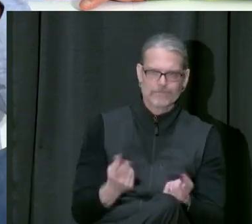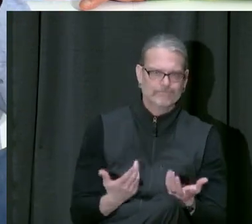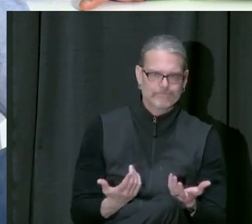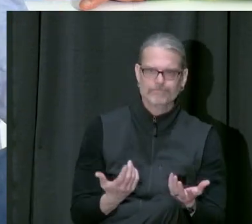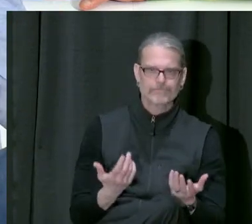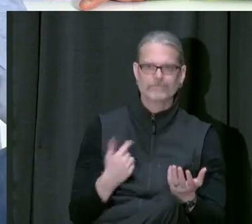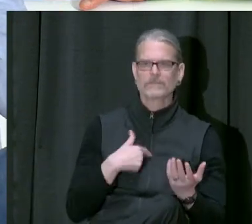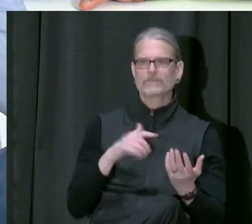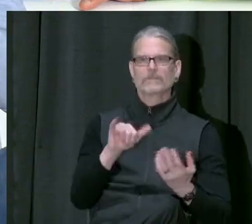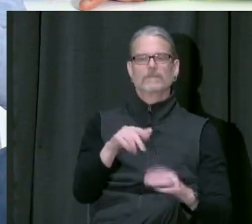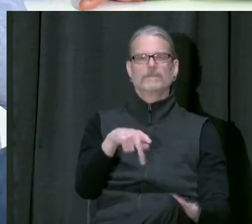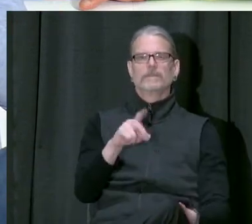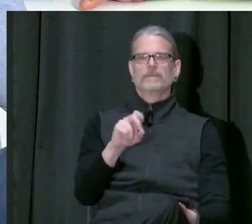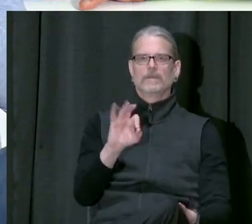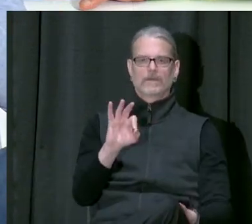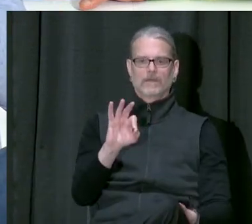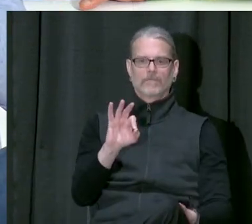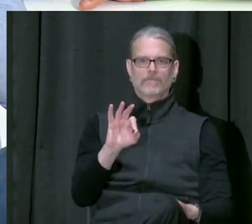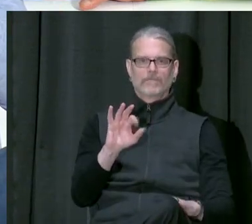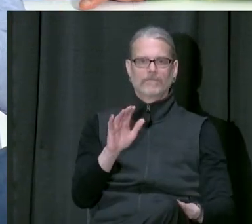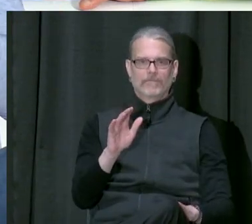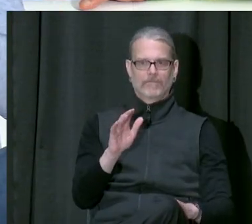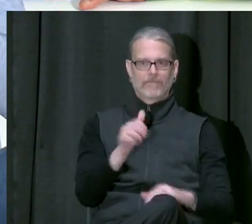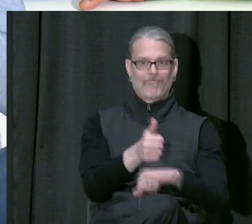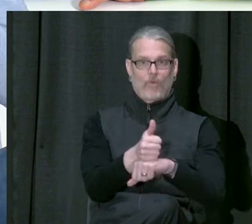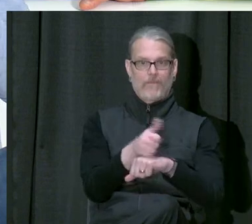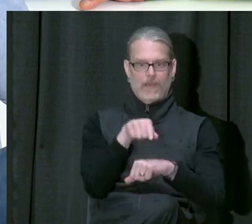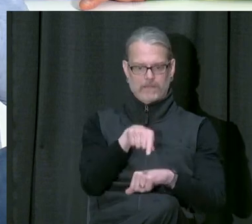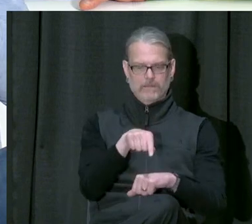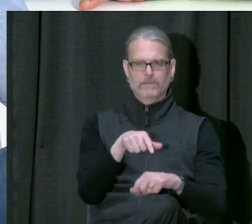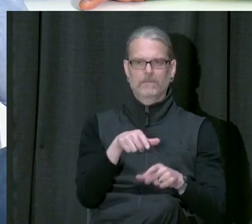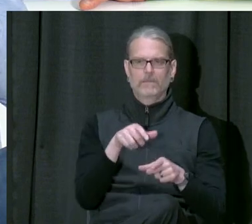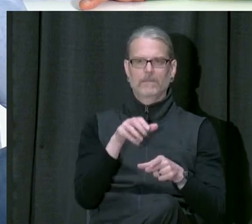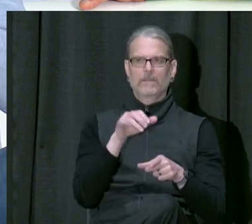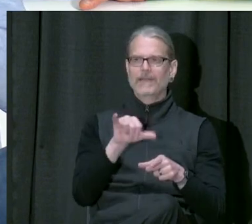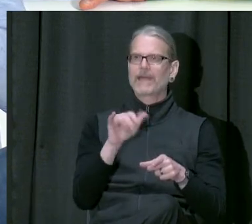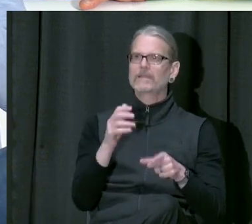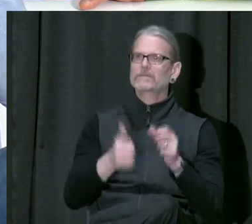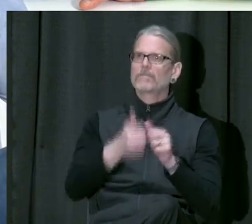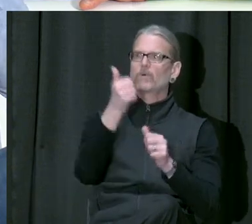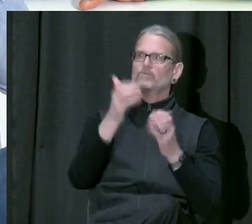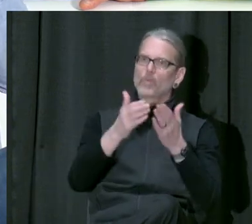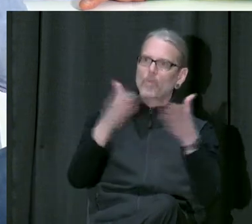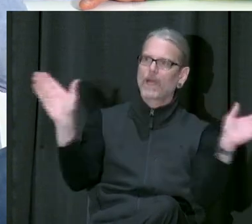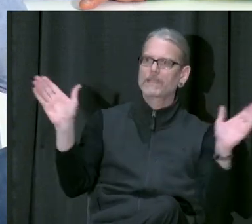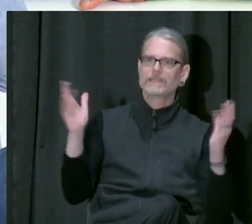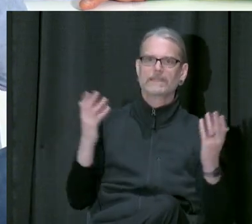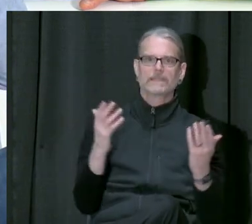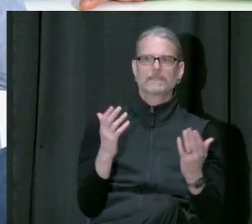know, so the PDF format is probably the most widely